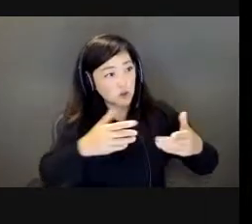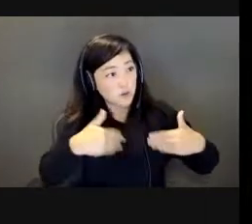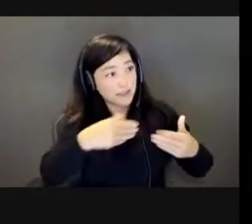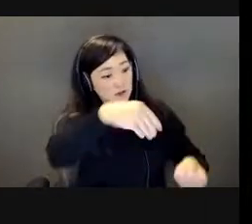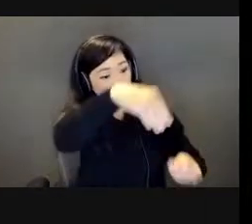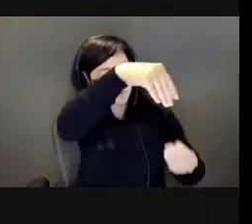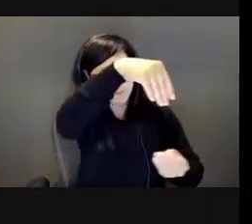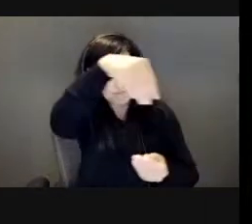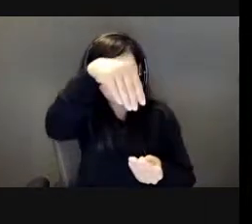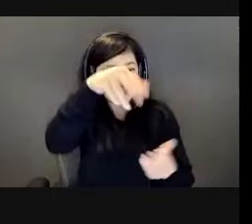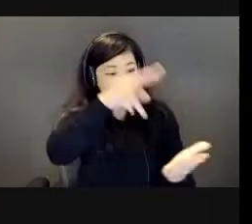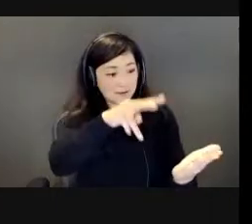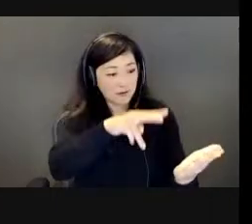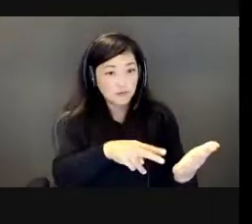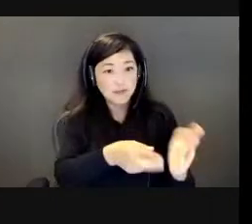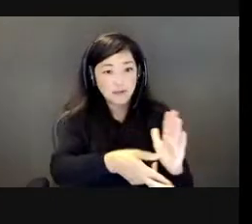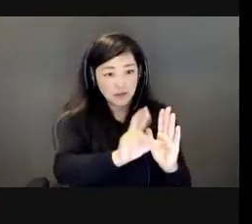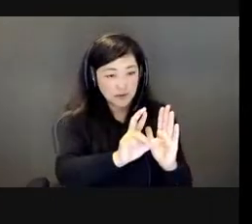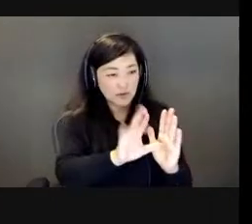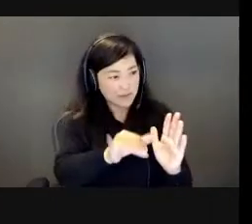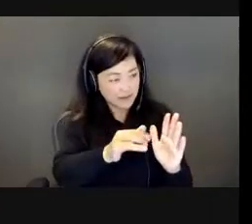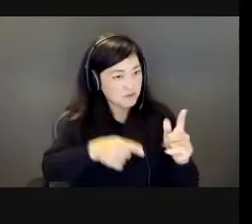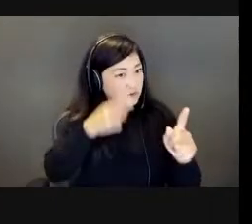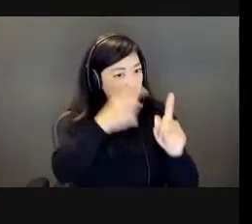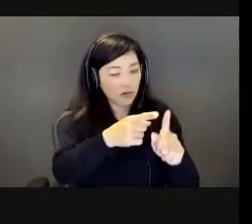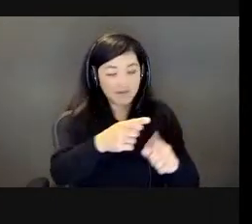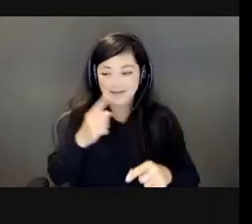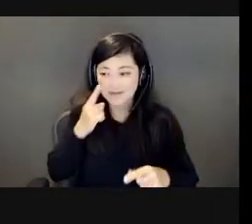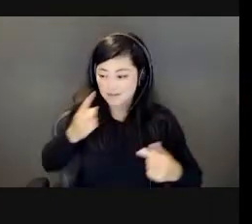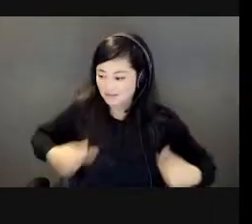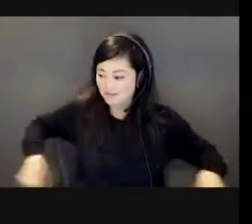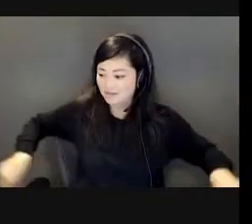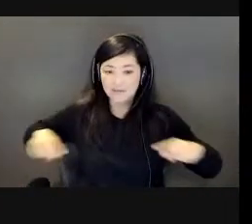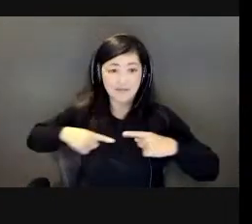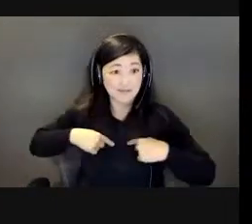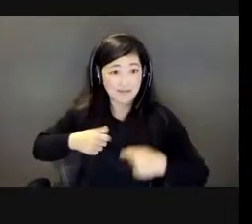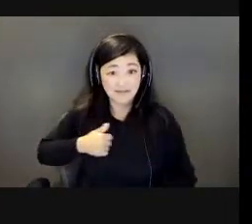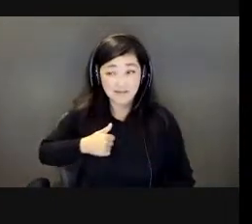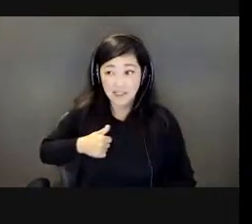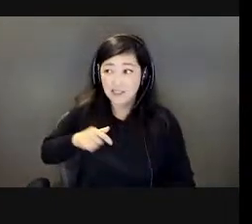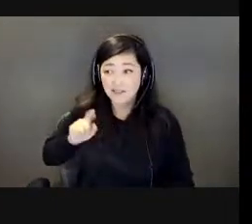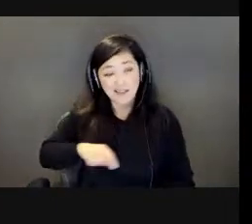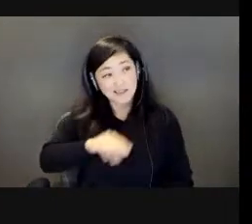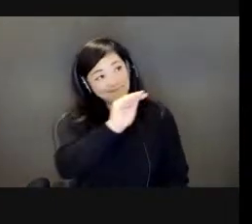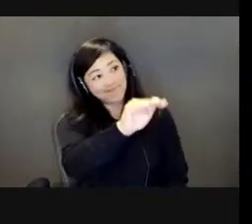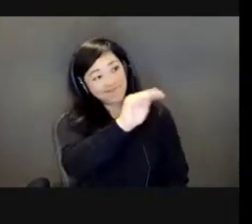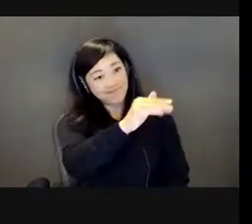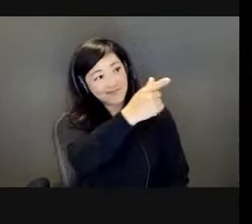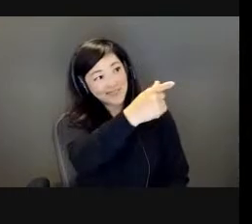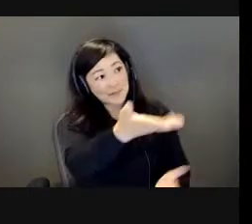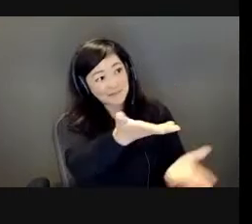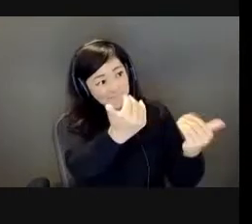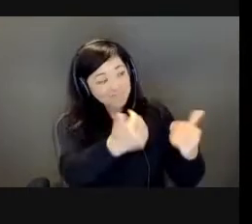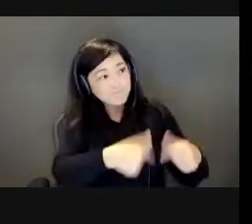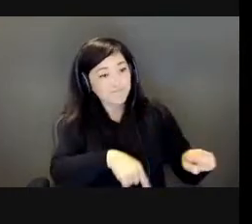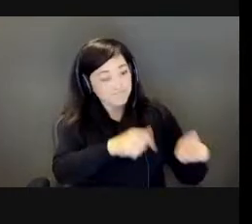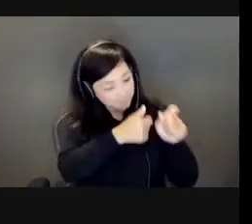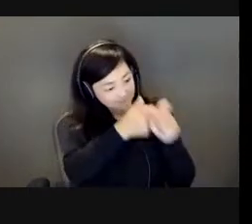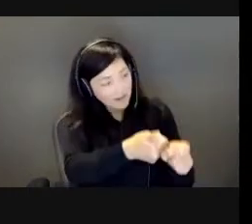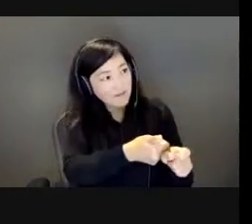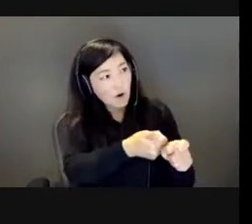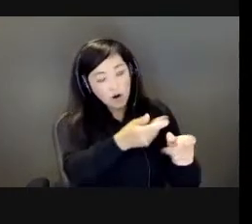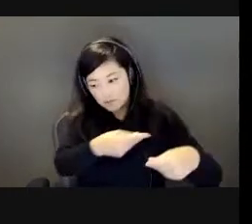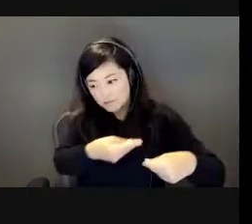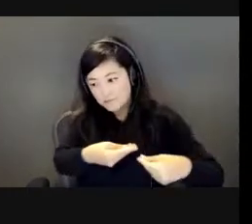regulatory process. And I think as Canadians, we all need to hold our governments accountable to continue with those processes. Because I'll tell you,